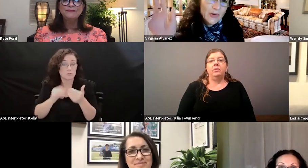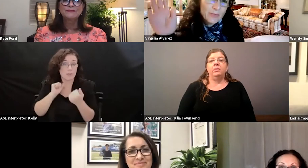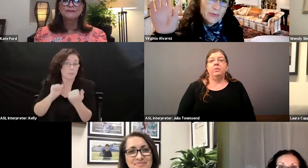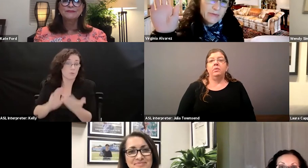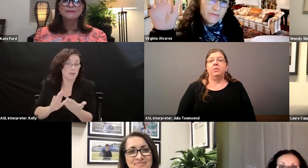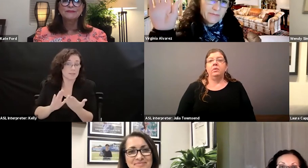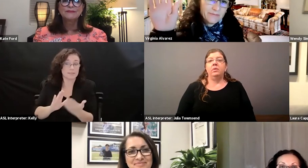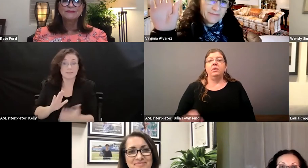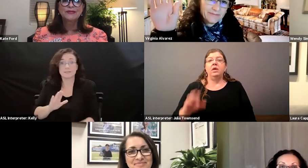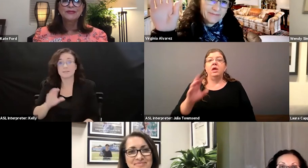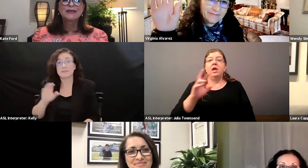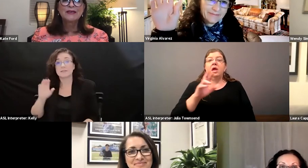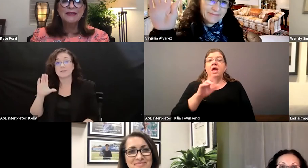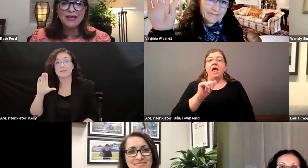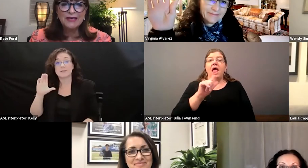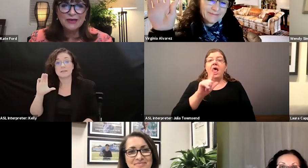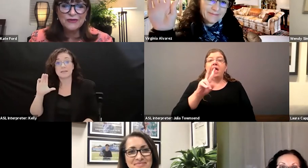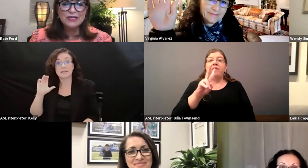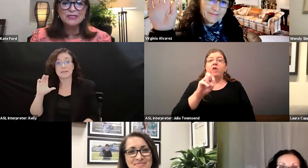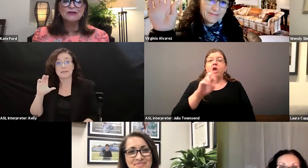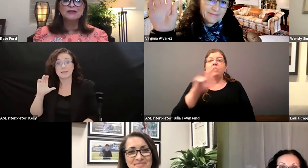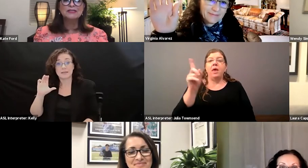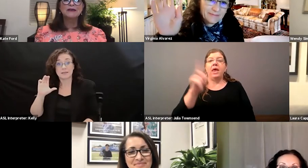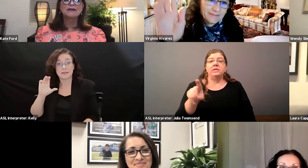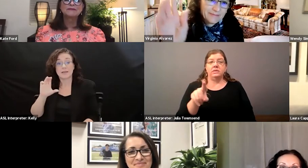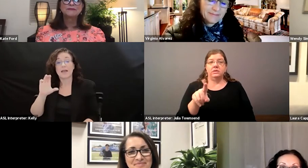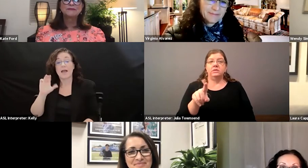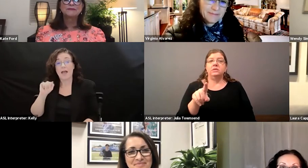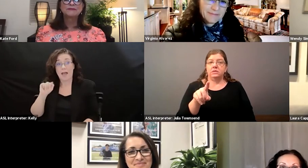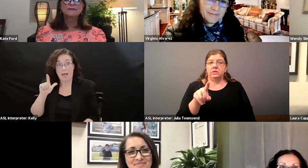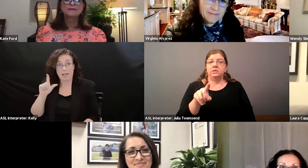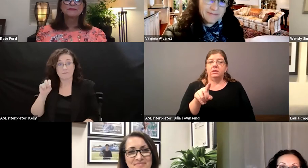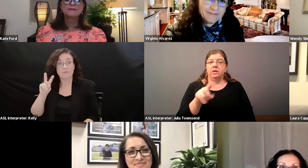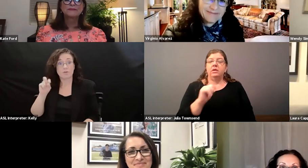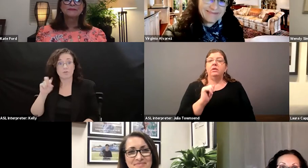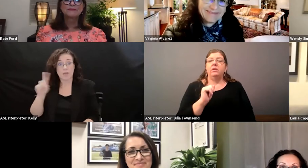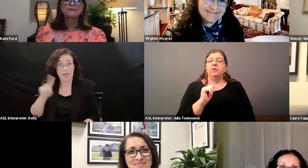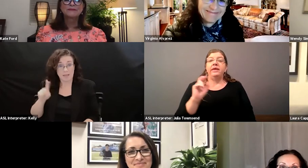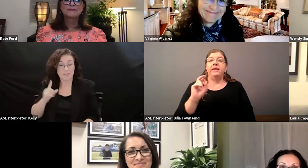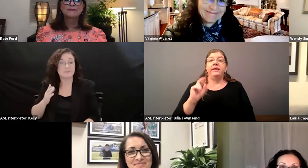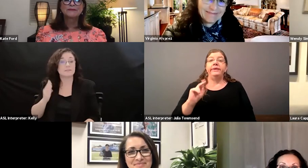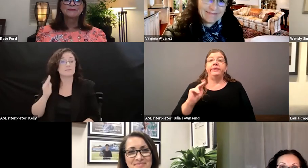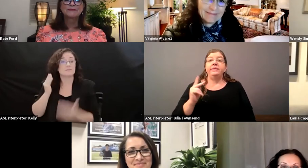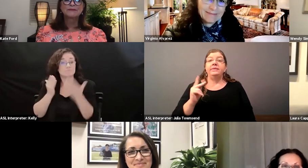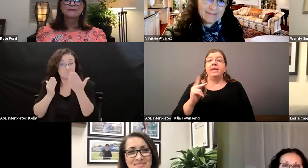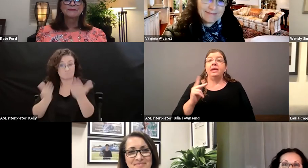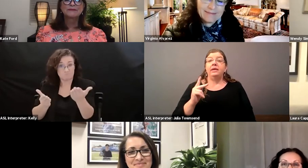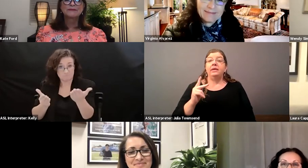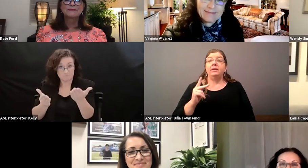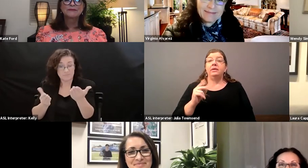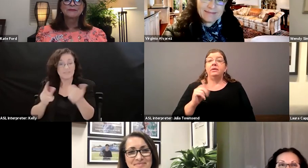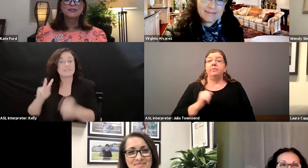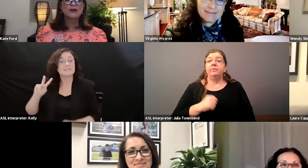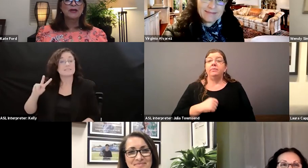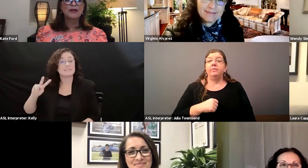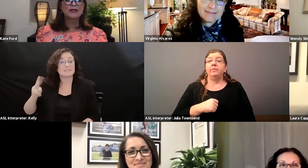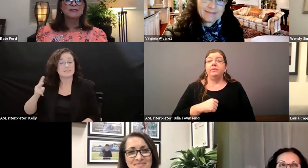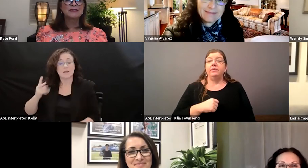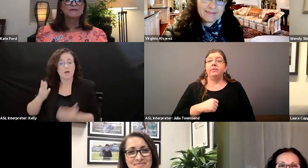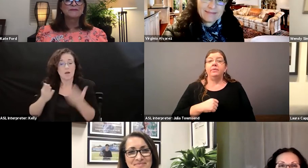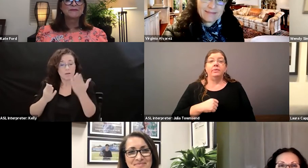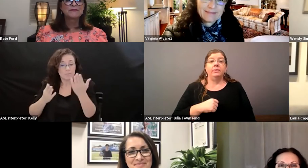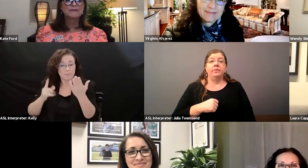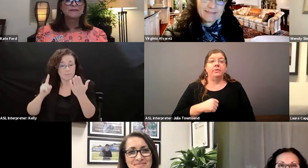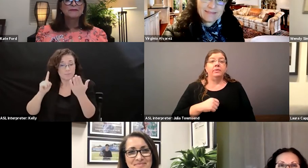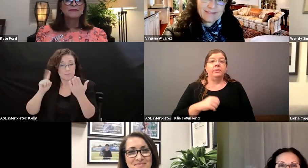i shall move thank you and is there a second sorry i can't